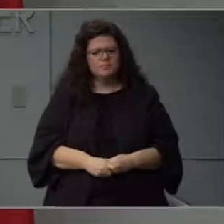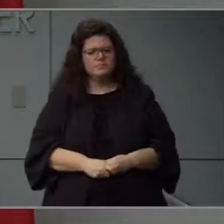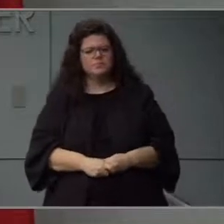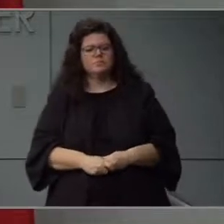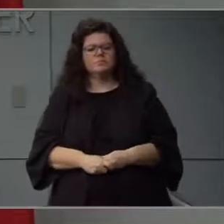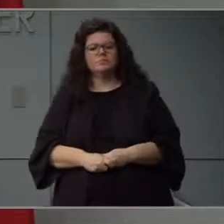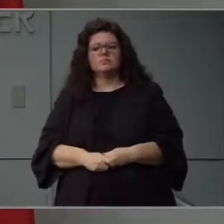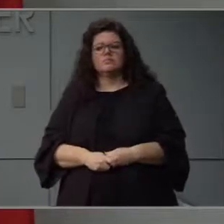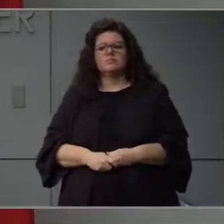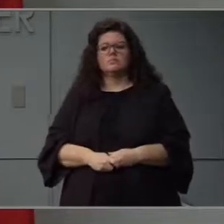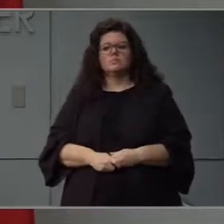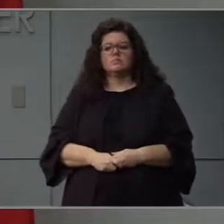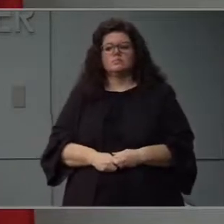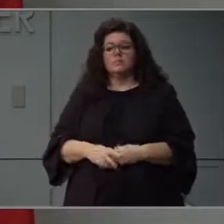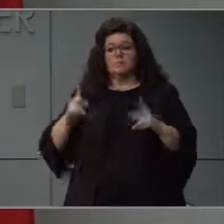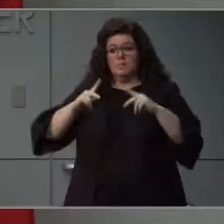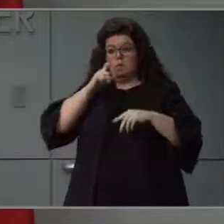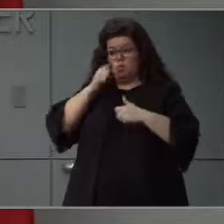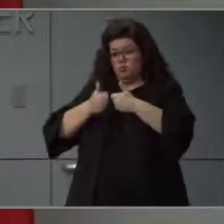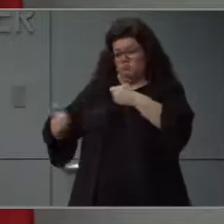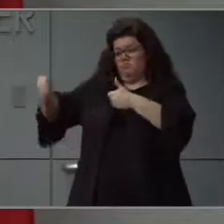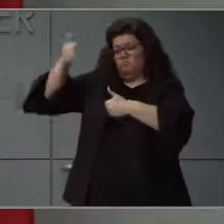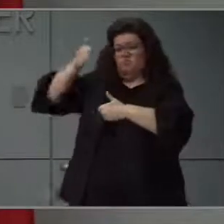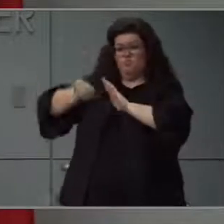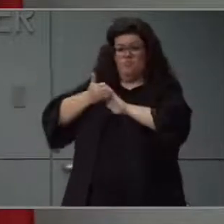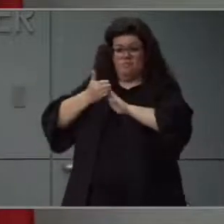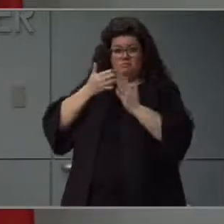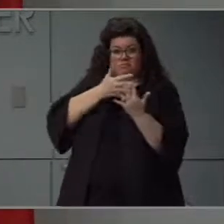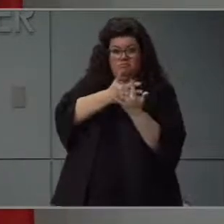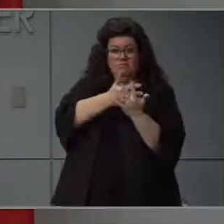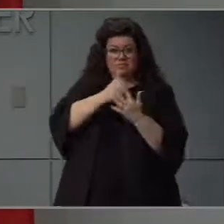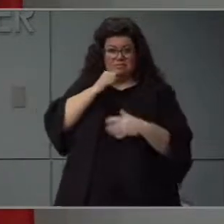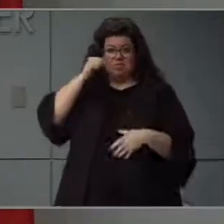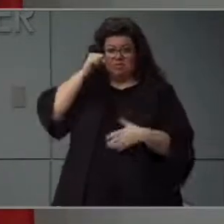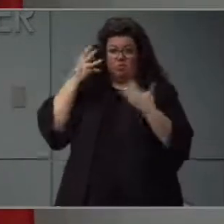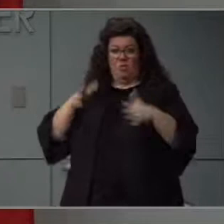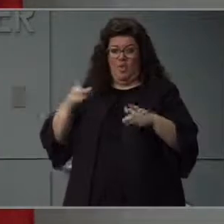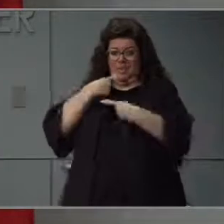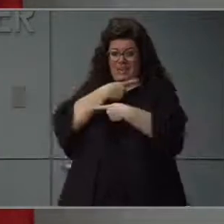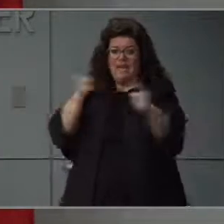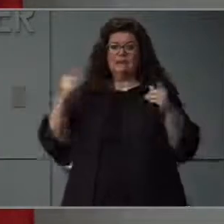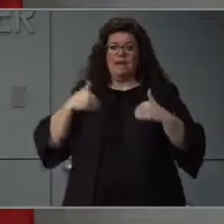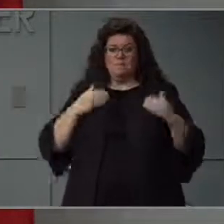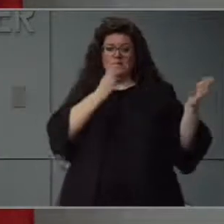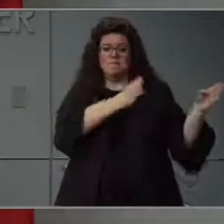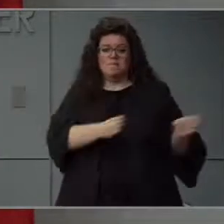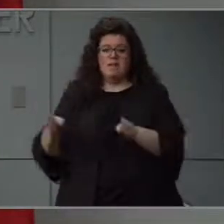the folks who run our correctional facilities in the state announced yesterday about a comprehensive testing plan for the